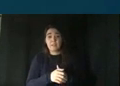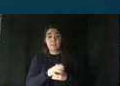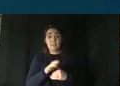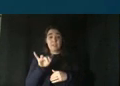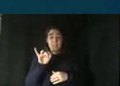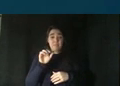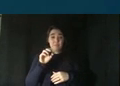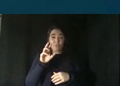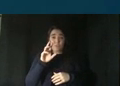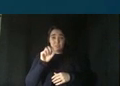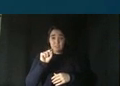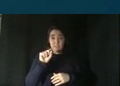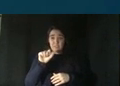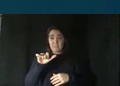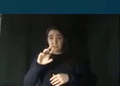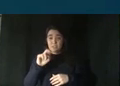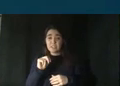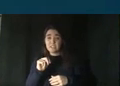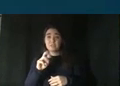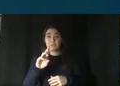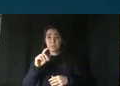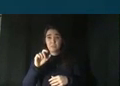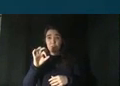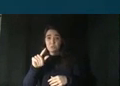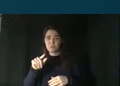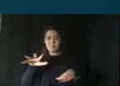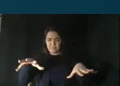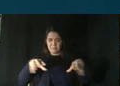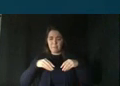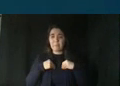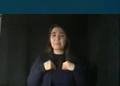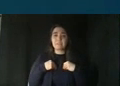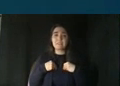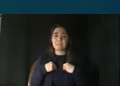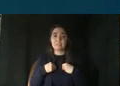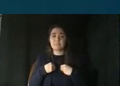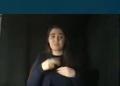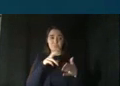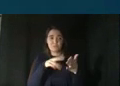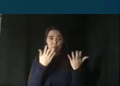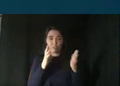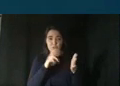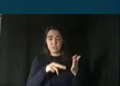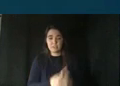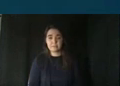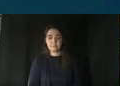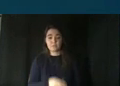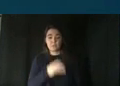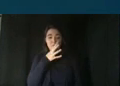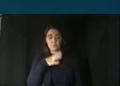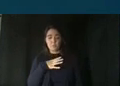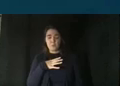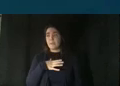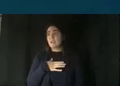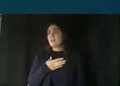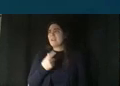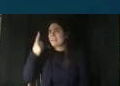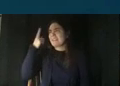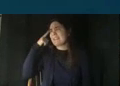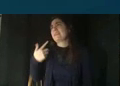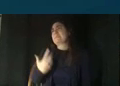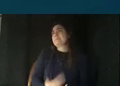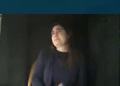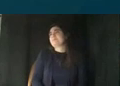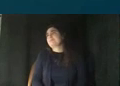it. I'm grateful for that. Mm-hmm. And I think that's just underscores what you've been talking